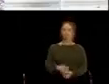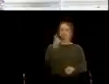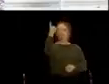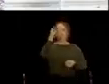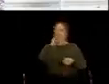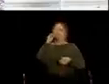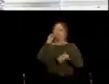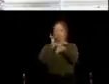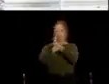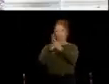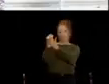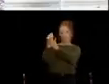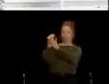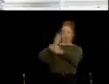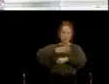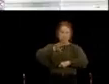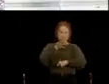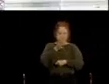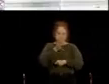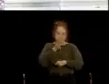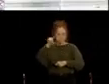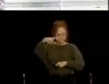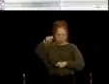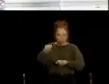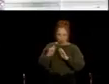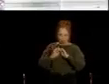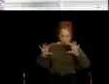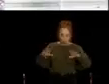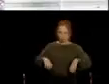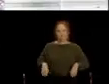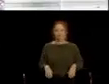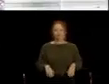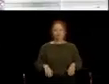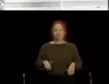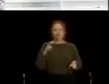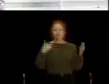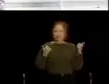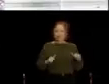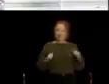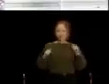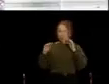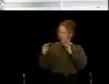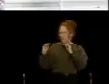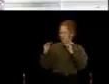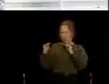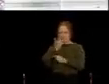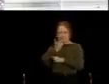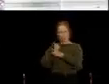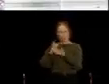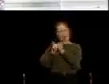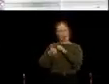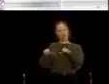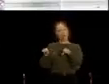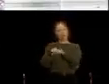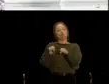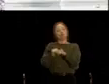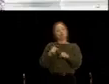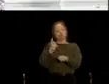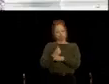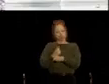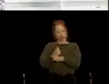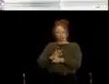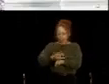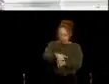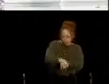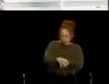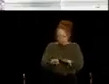of us in my mom's, apartment where I'm trying to teach her how to put her shoes on the right feet. Now, mind you, I did